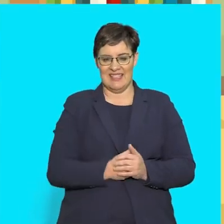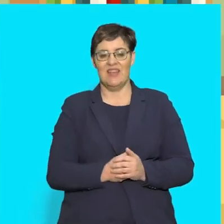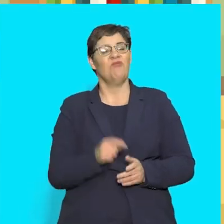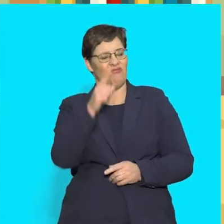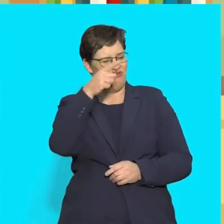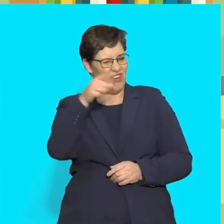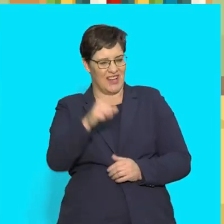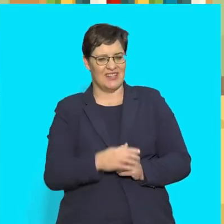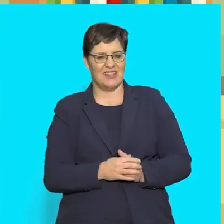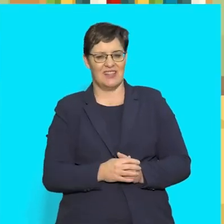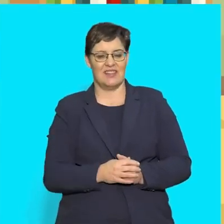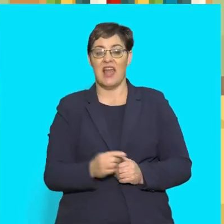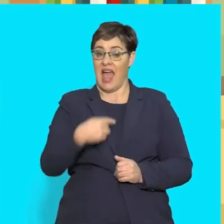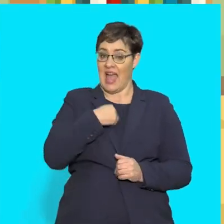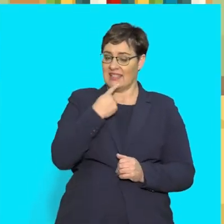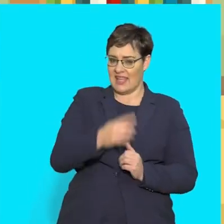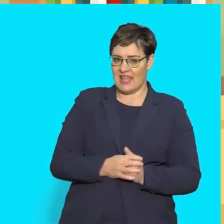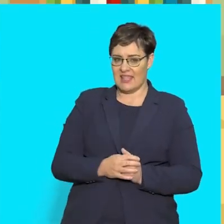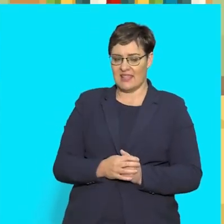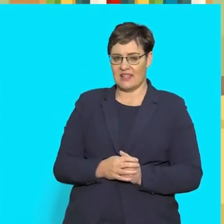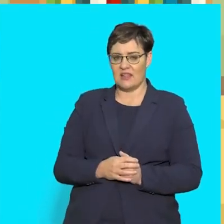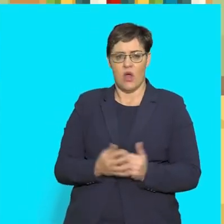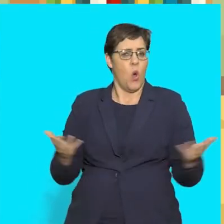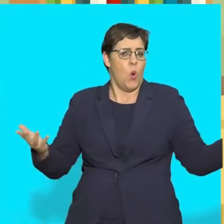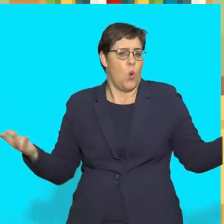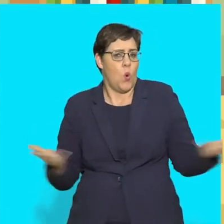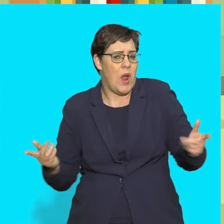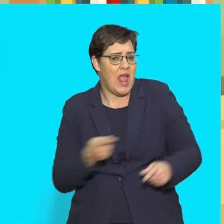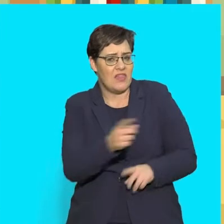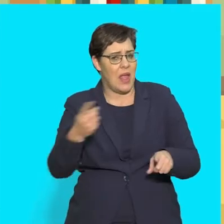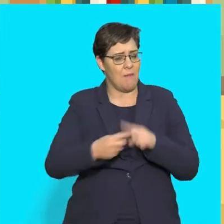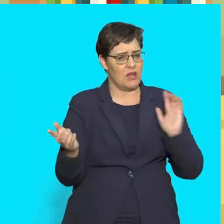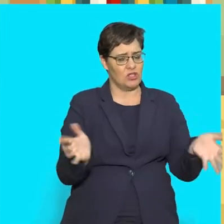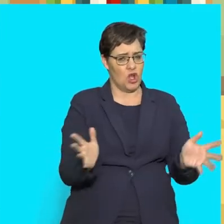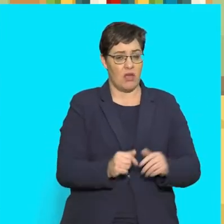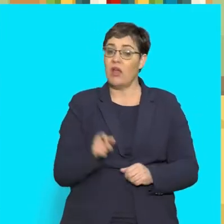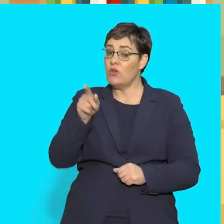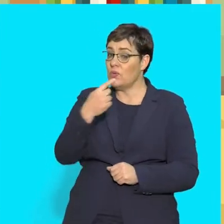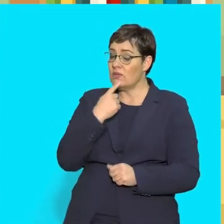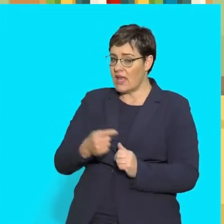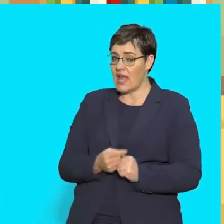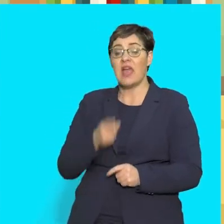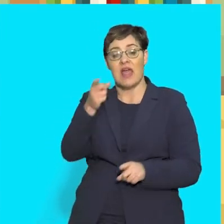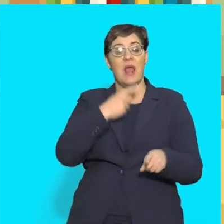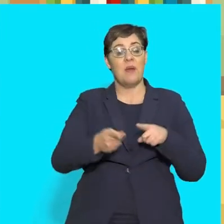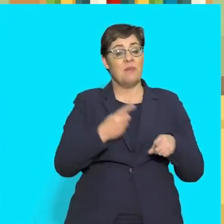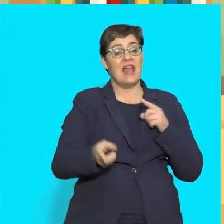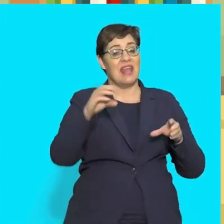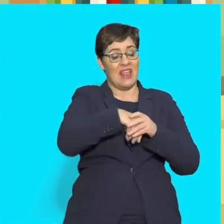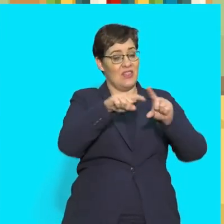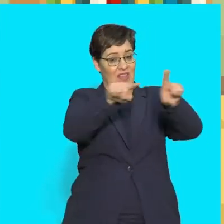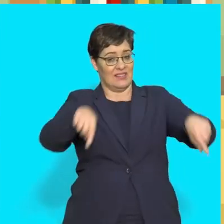yes, that's right. I say, where did they play soccer? You say, they played